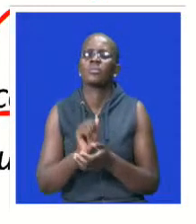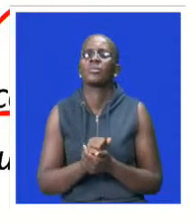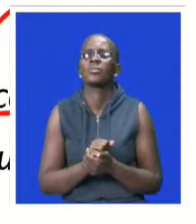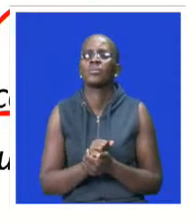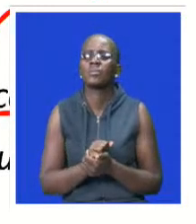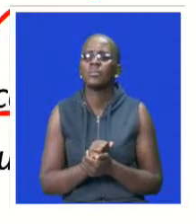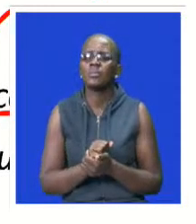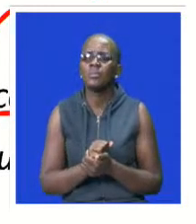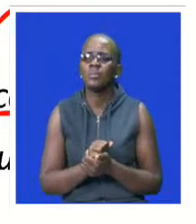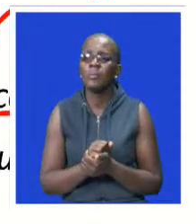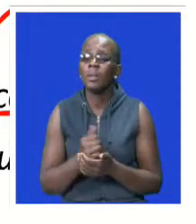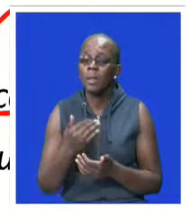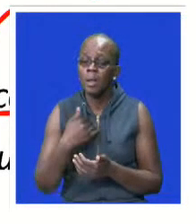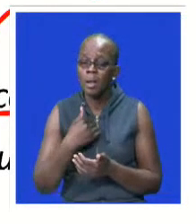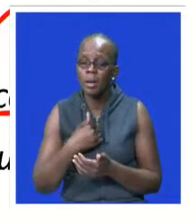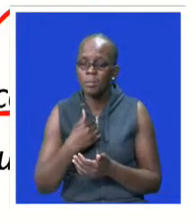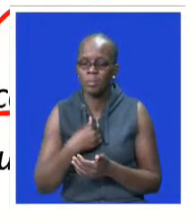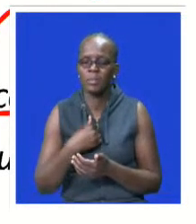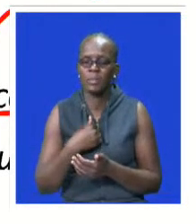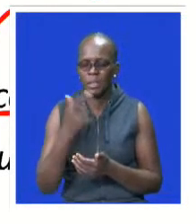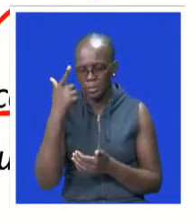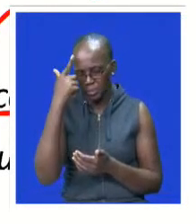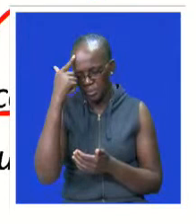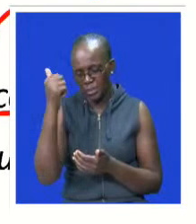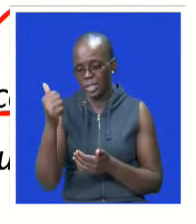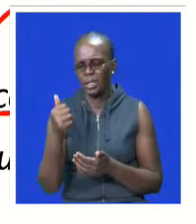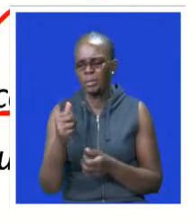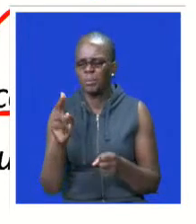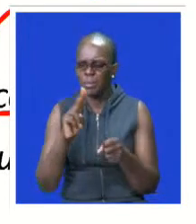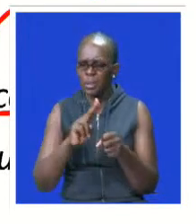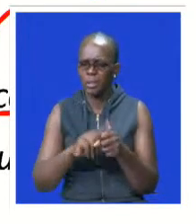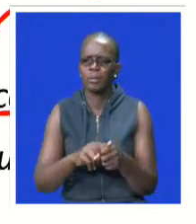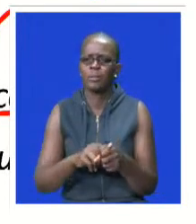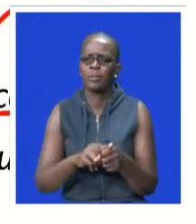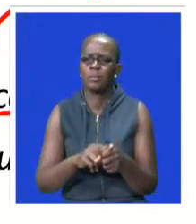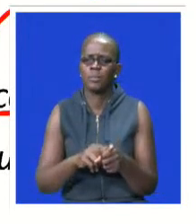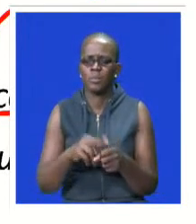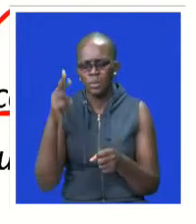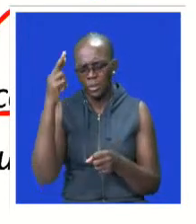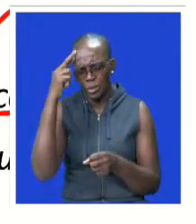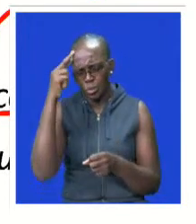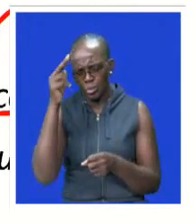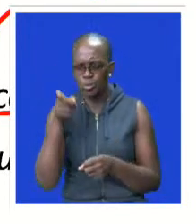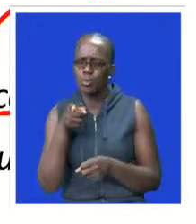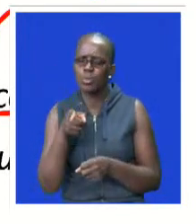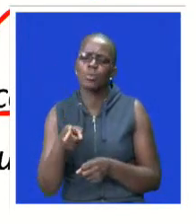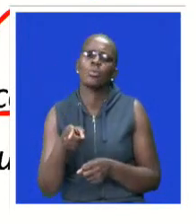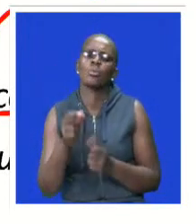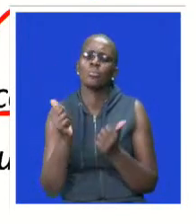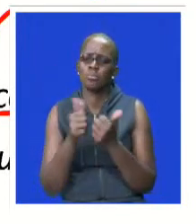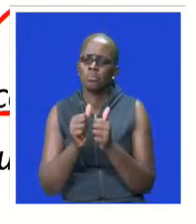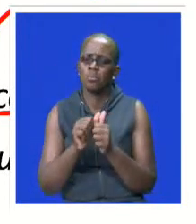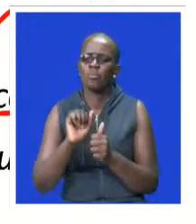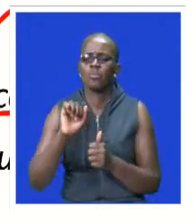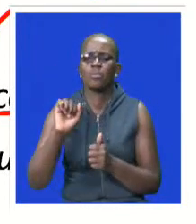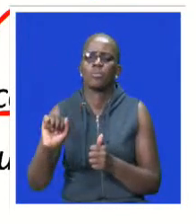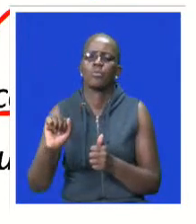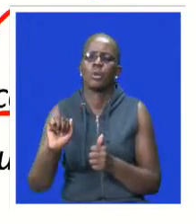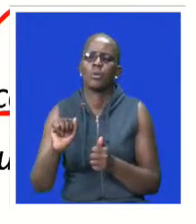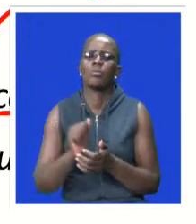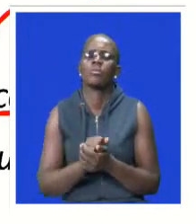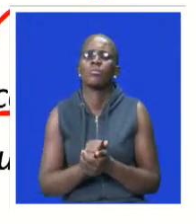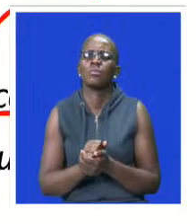know, the fact that you know, you show that you know your friend. This is your friend. This is not a stranger, right? You know this is your friend. So I know you will